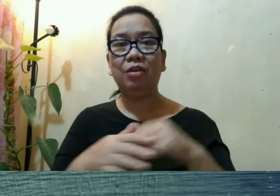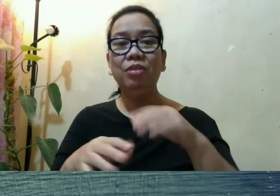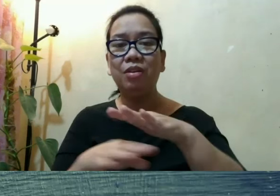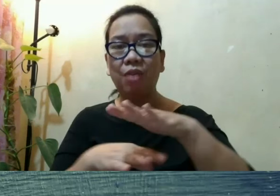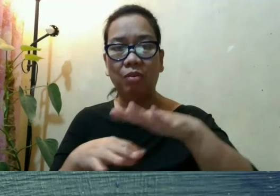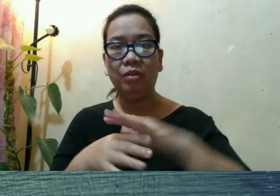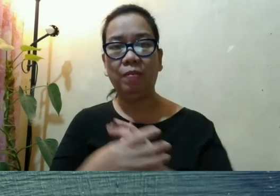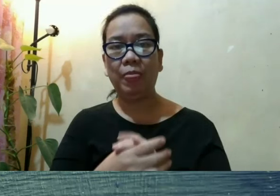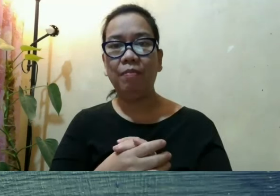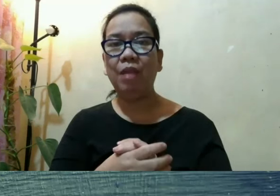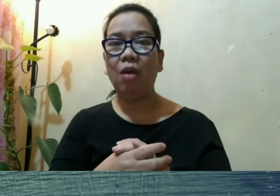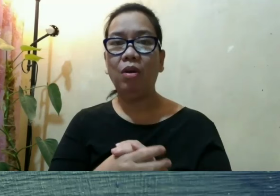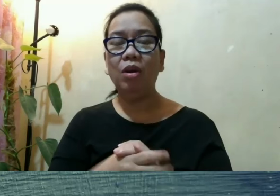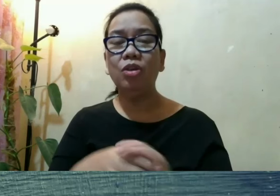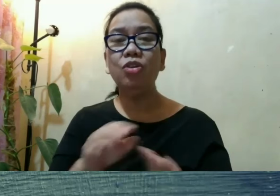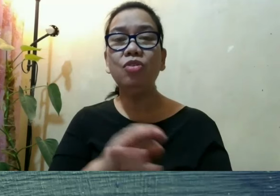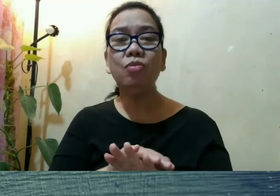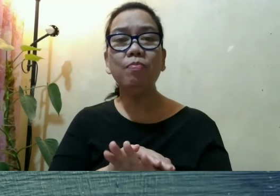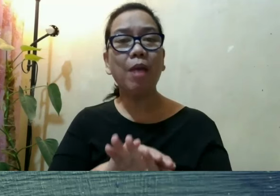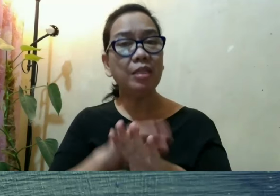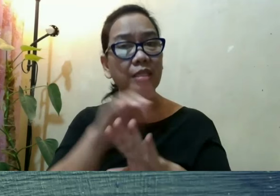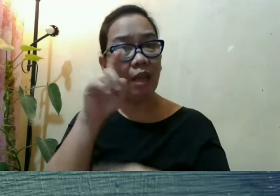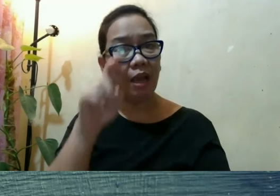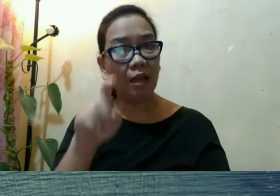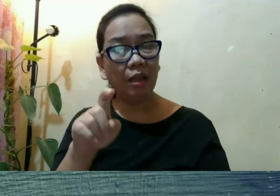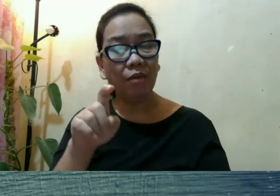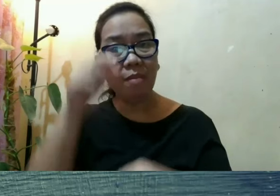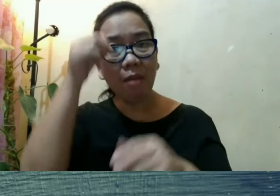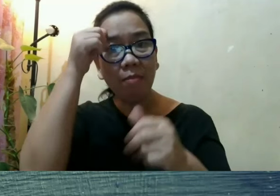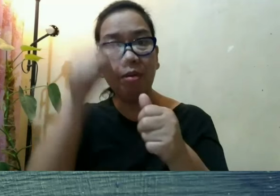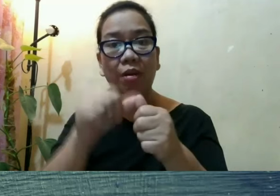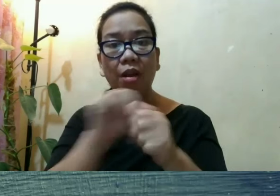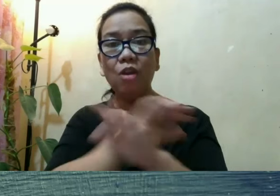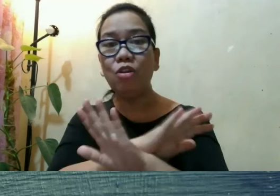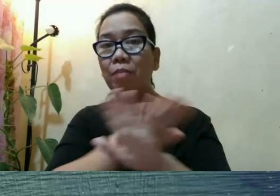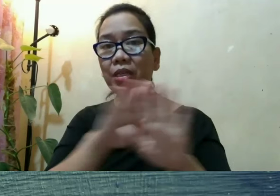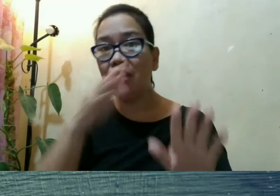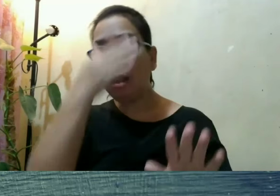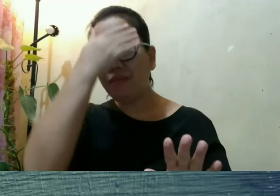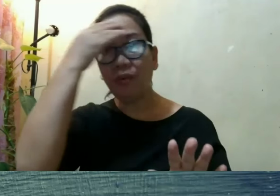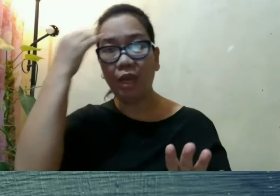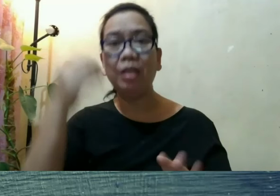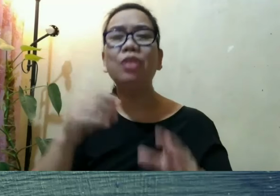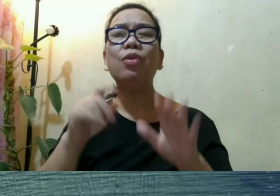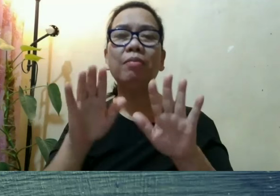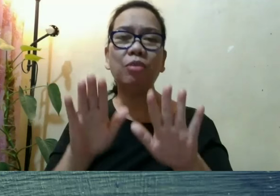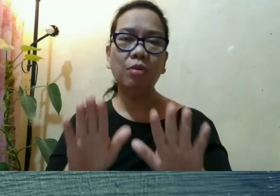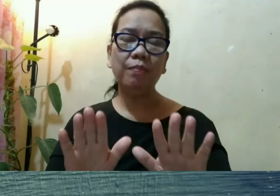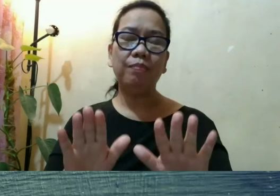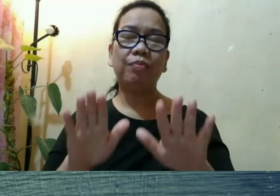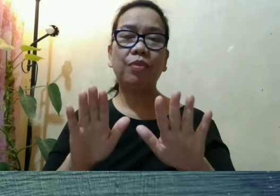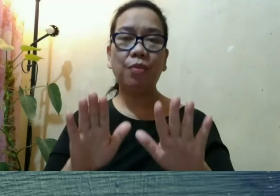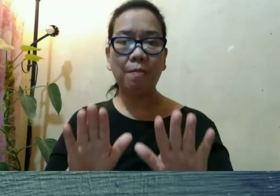movements on the ground. Now, you must remember, you must not forget that you have